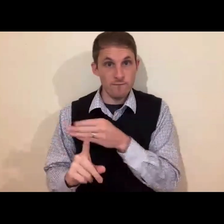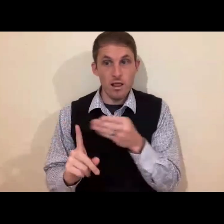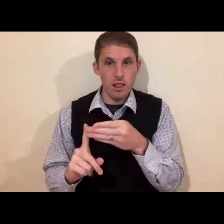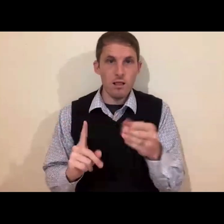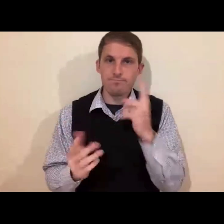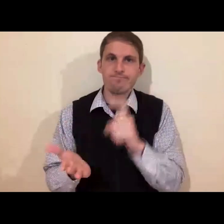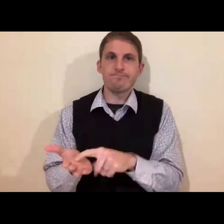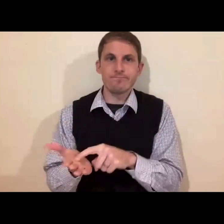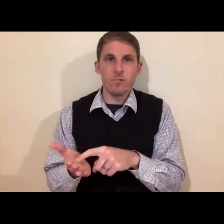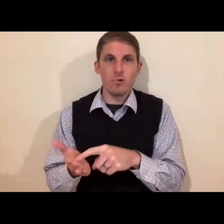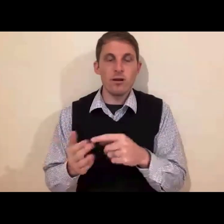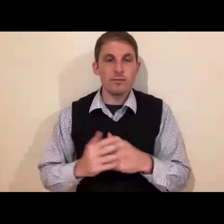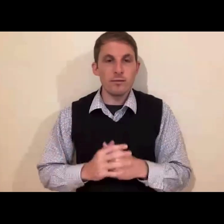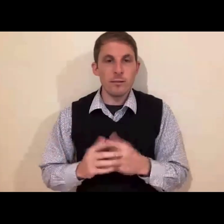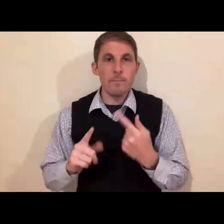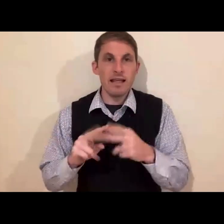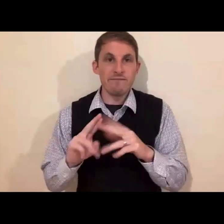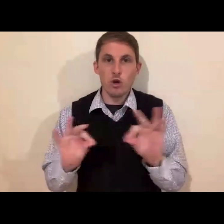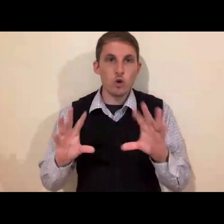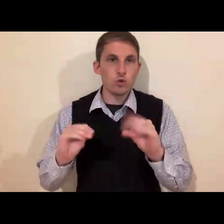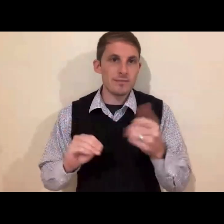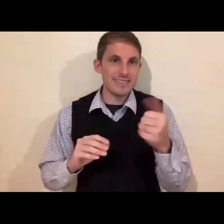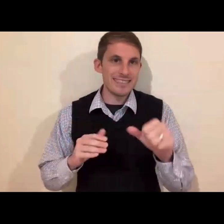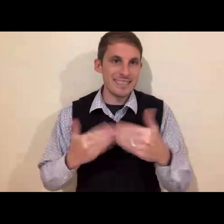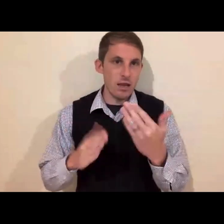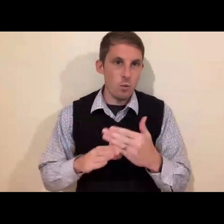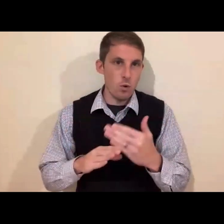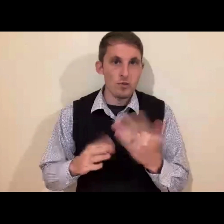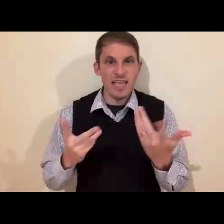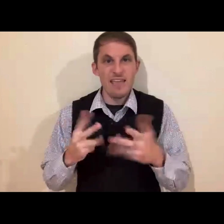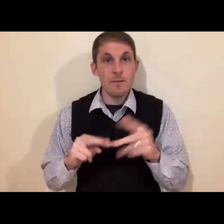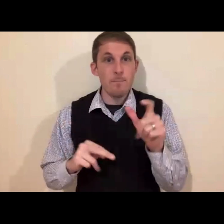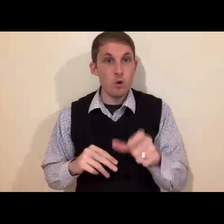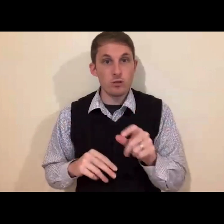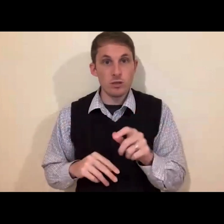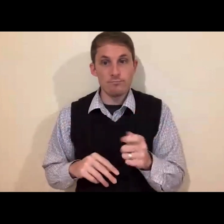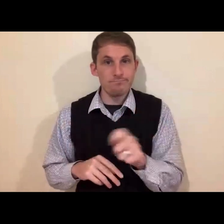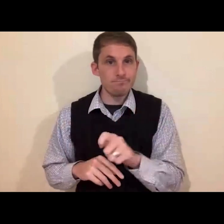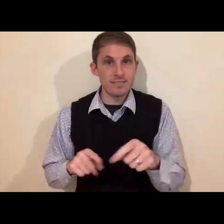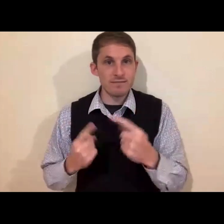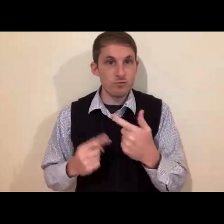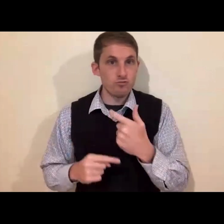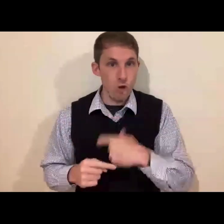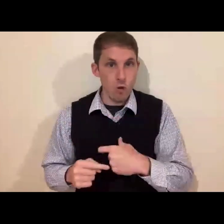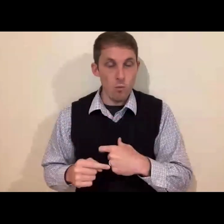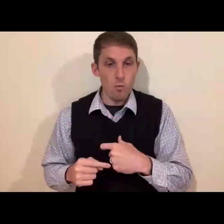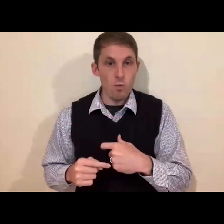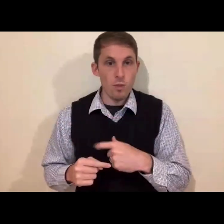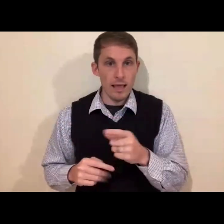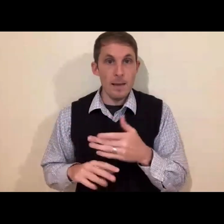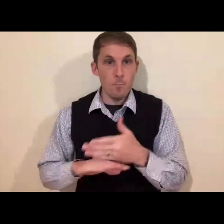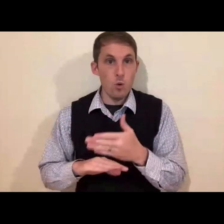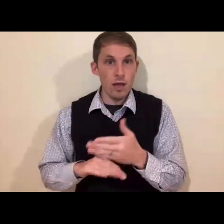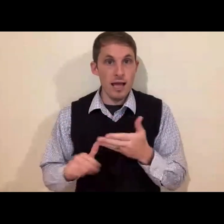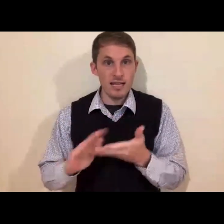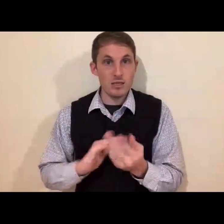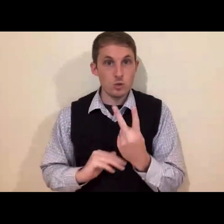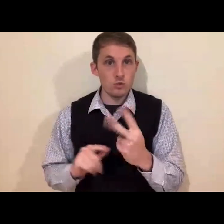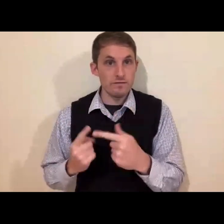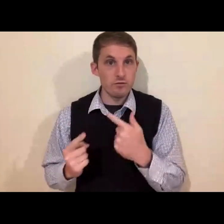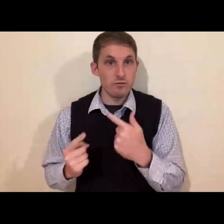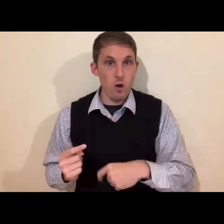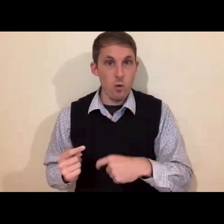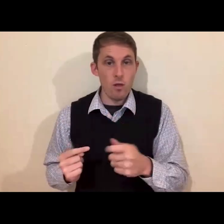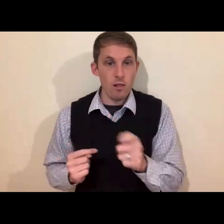So if a person is working across 2 roles and employed in those 2 roles,